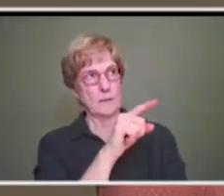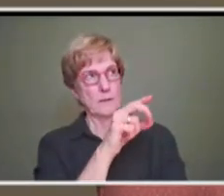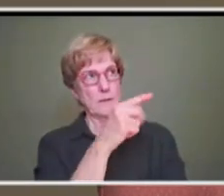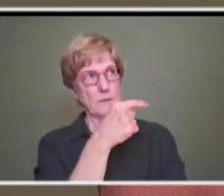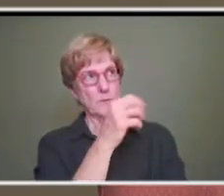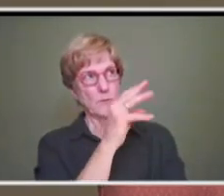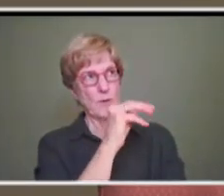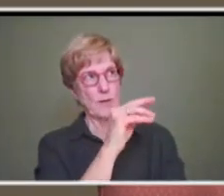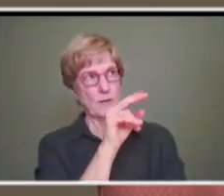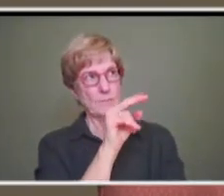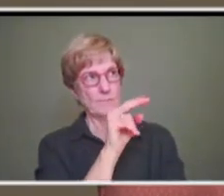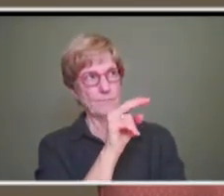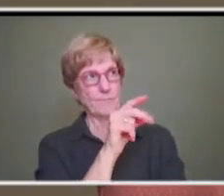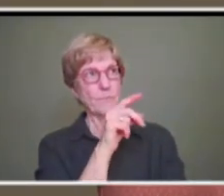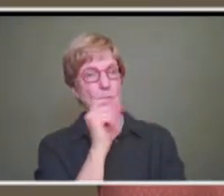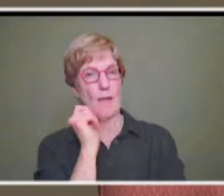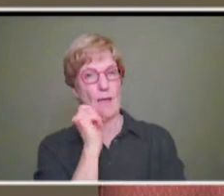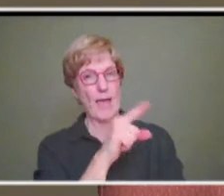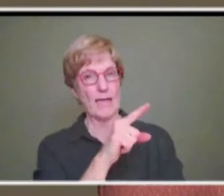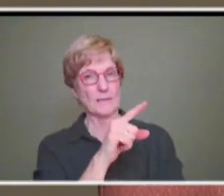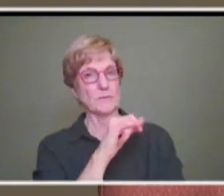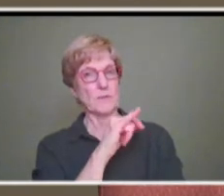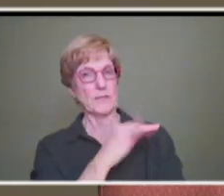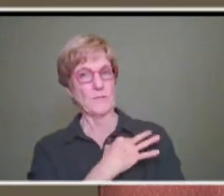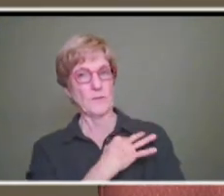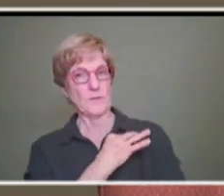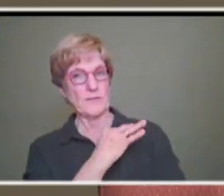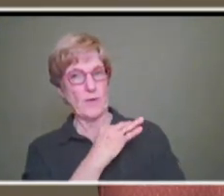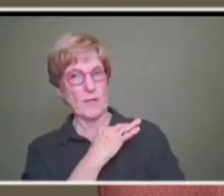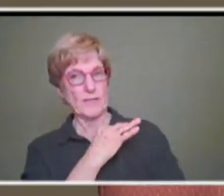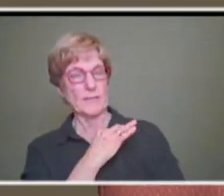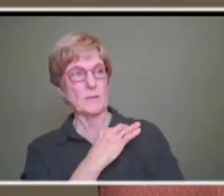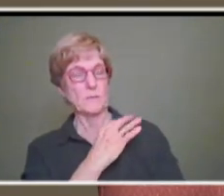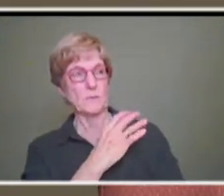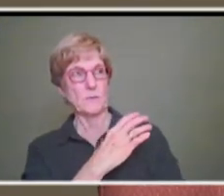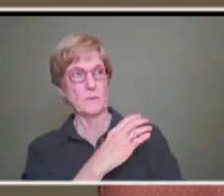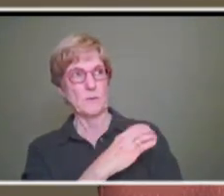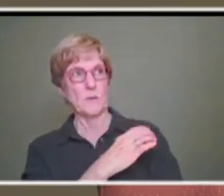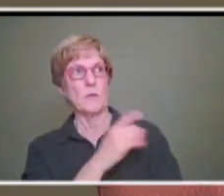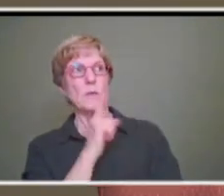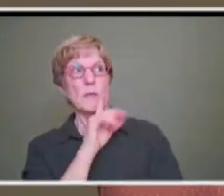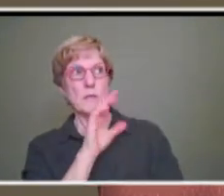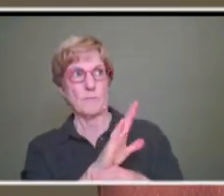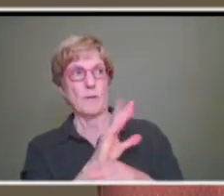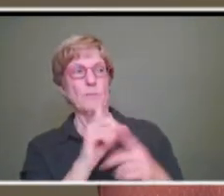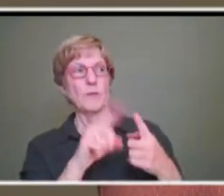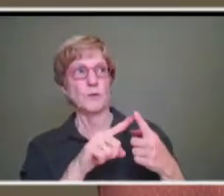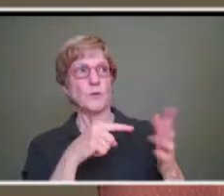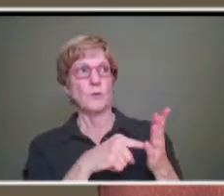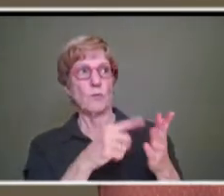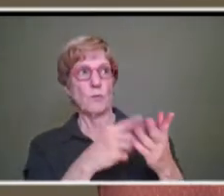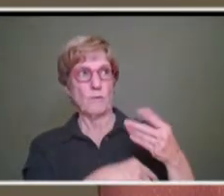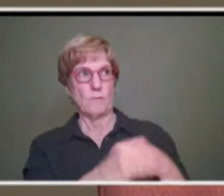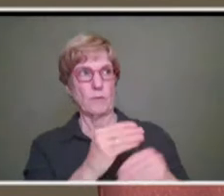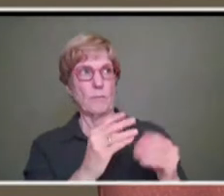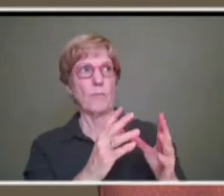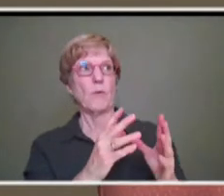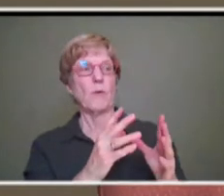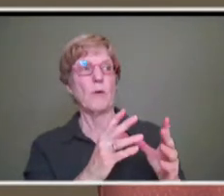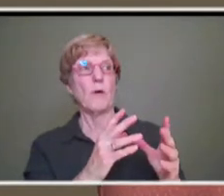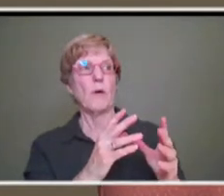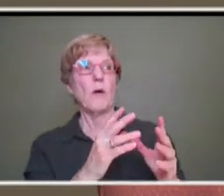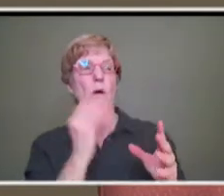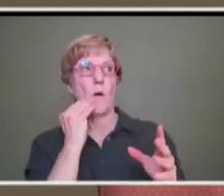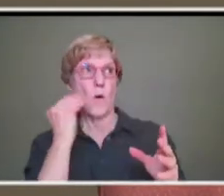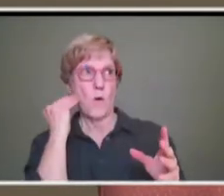I'm asking if there is a volunteer commit volunteer commitment to any affordable housing by the petitioner but